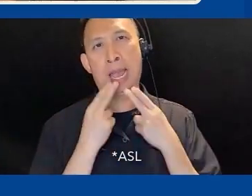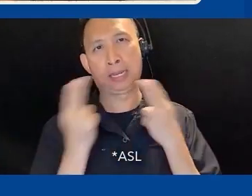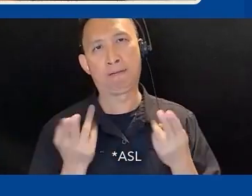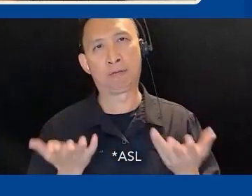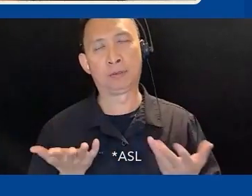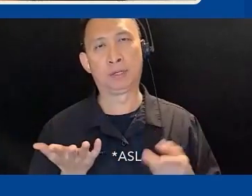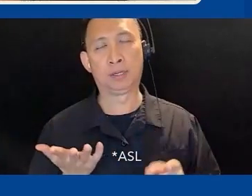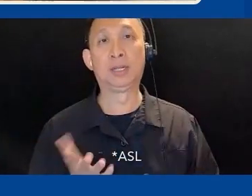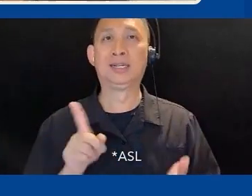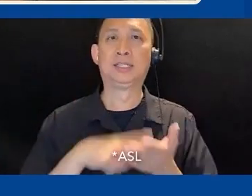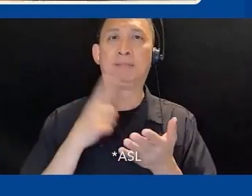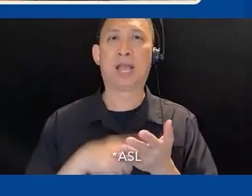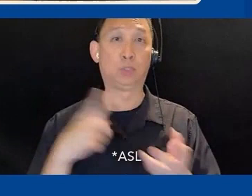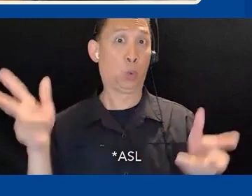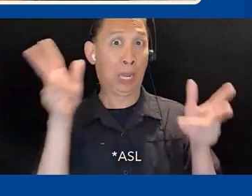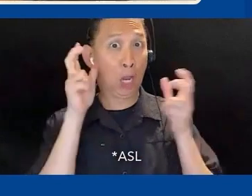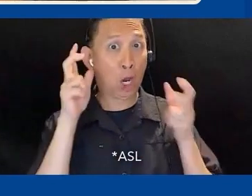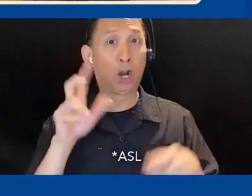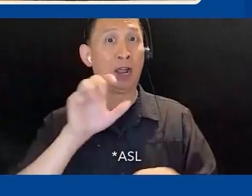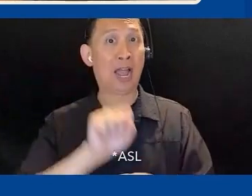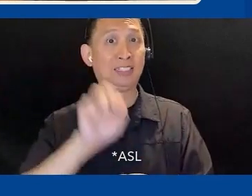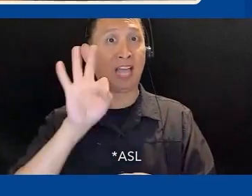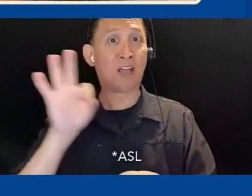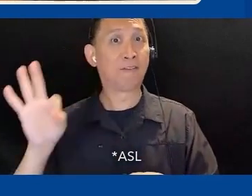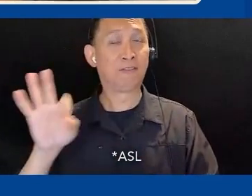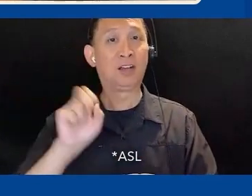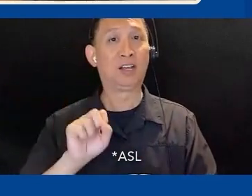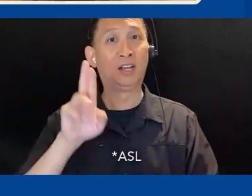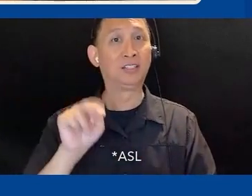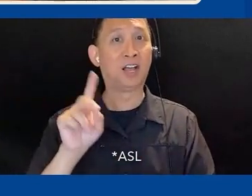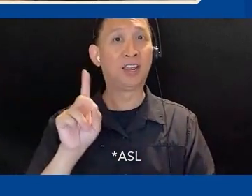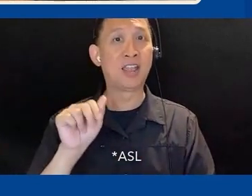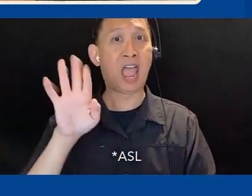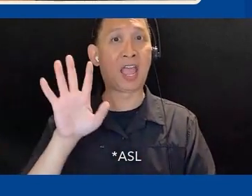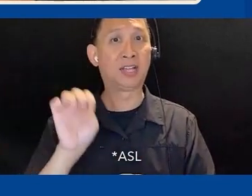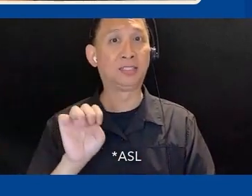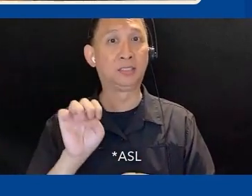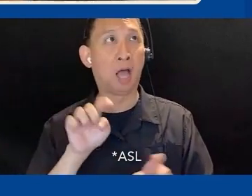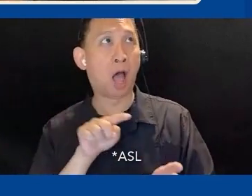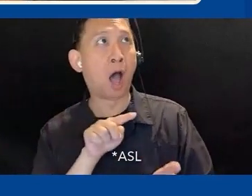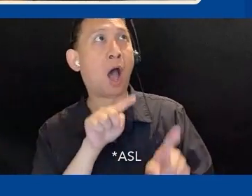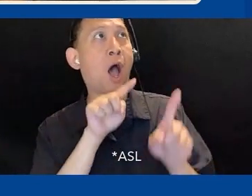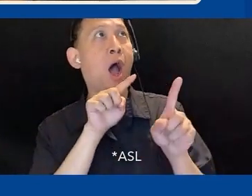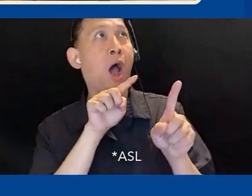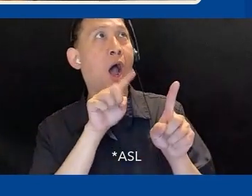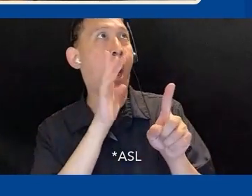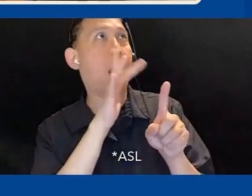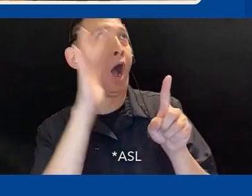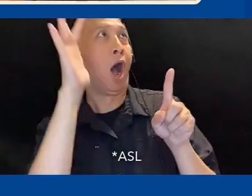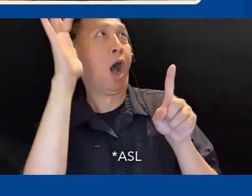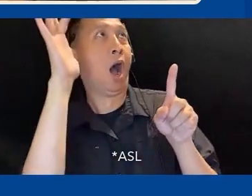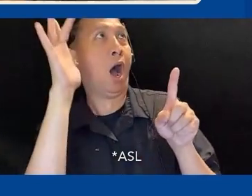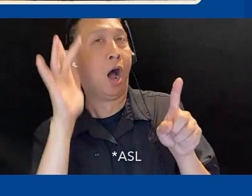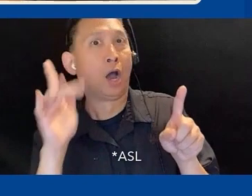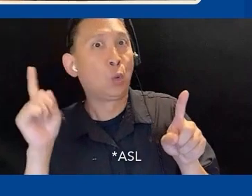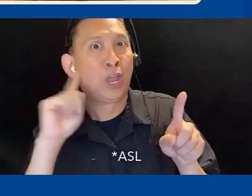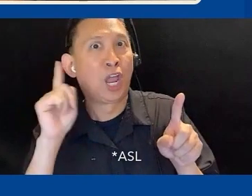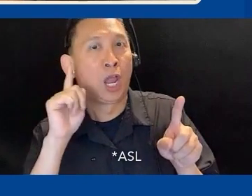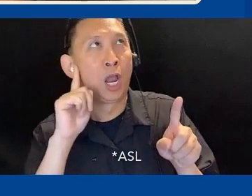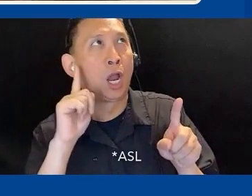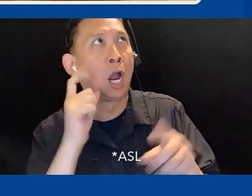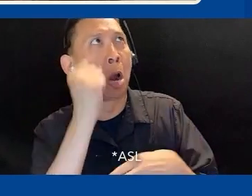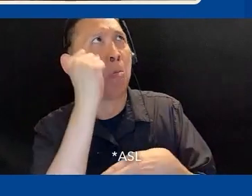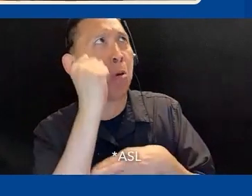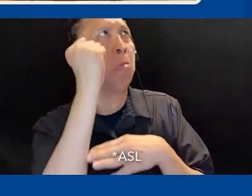at this pedestal. I'm working on my first feature. It's always been, you know, that's the deadline that you work towards. And you hear of how